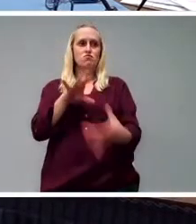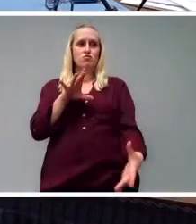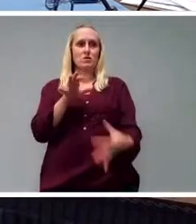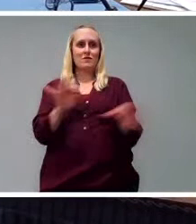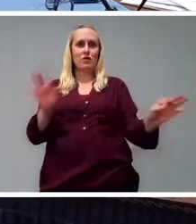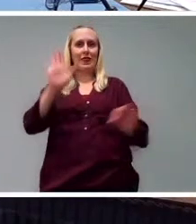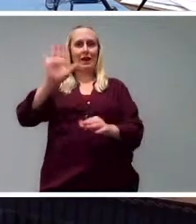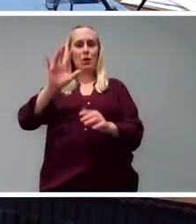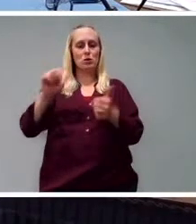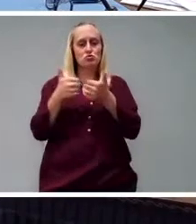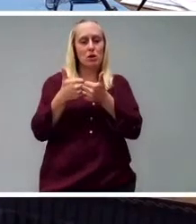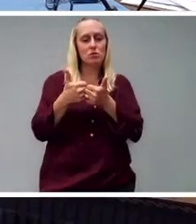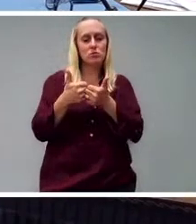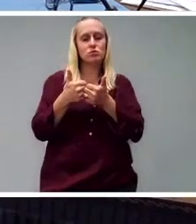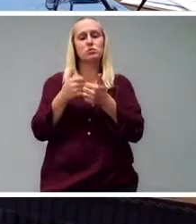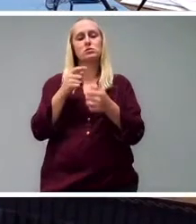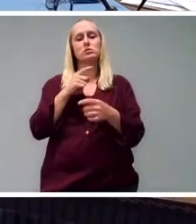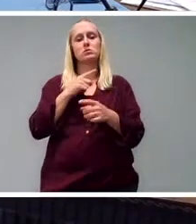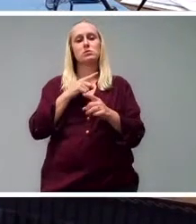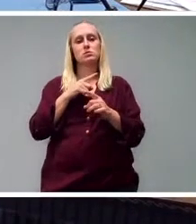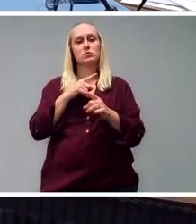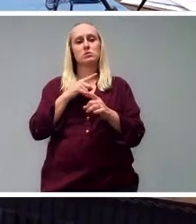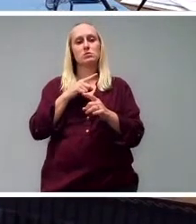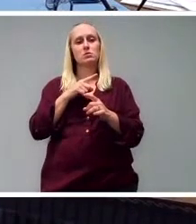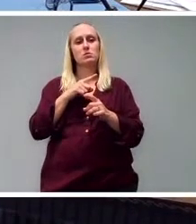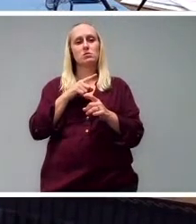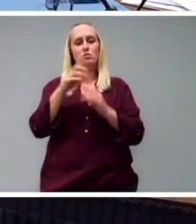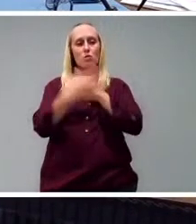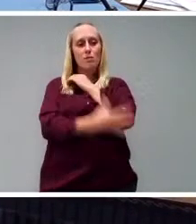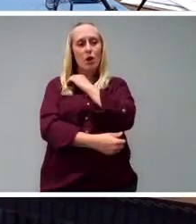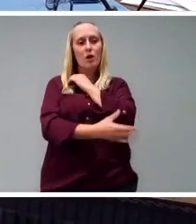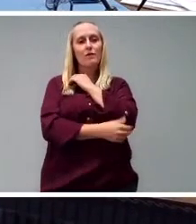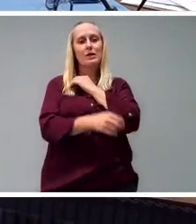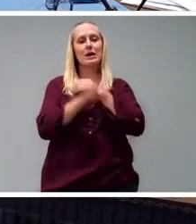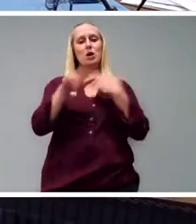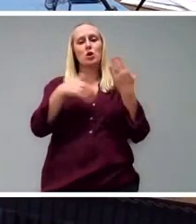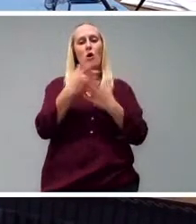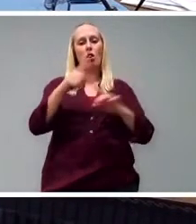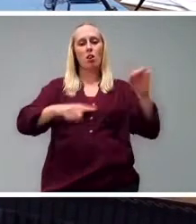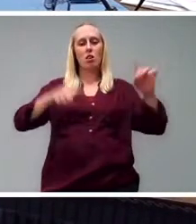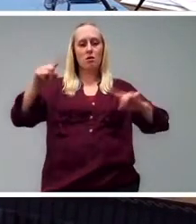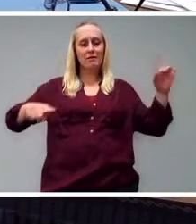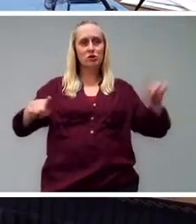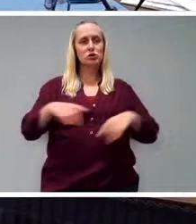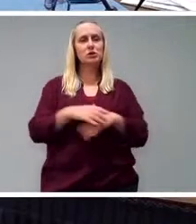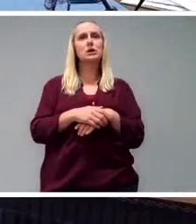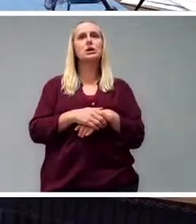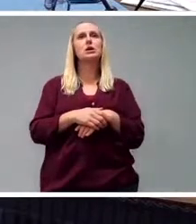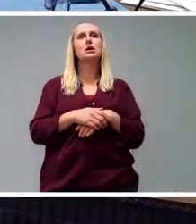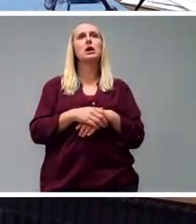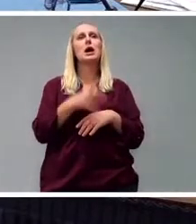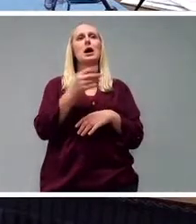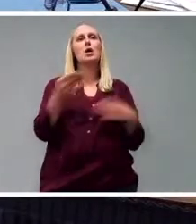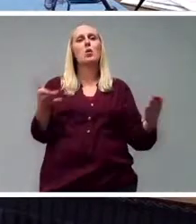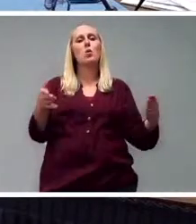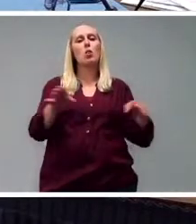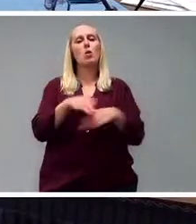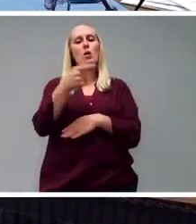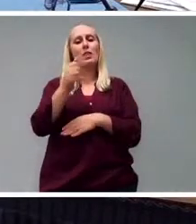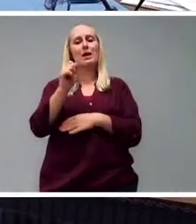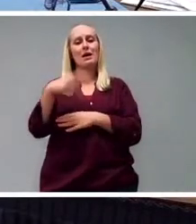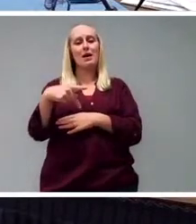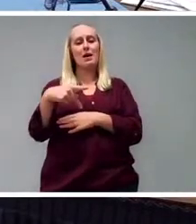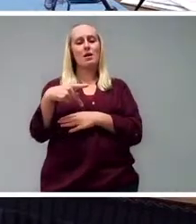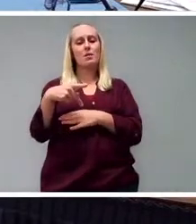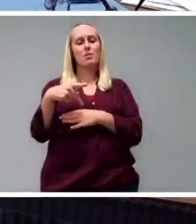challenges and, you know, poverty and other social adversities, but also close the gap over historic and